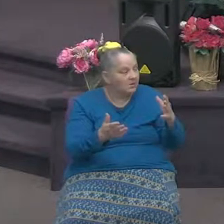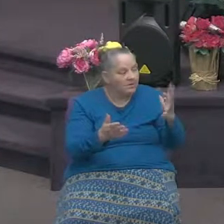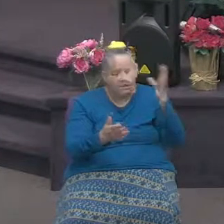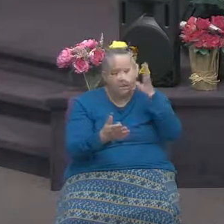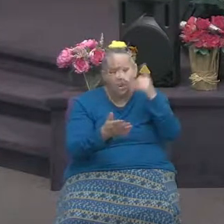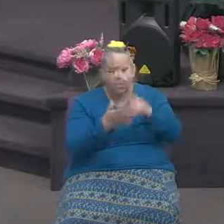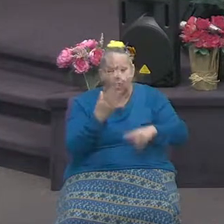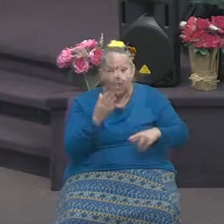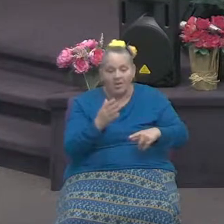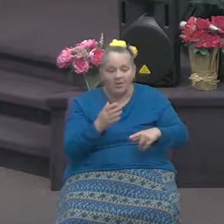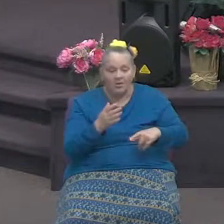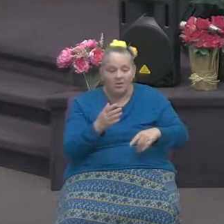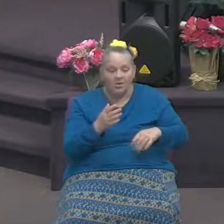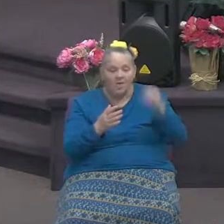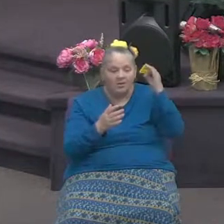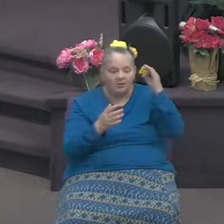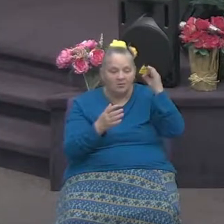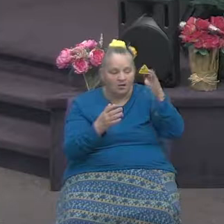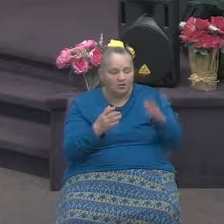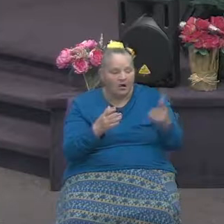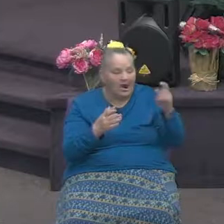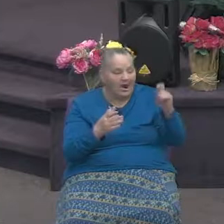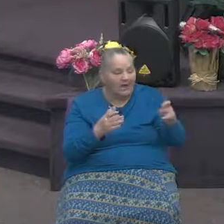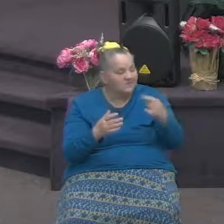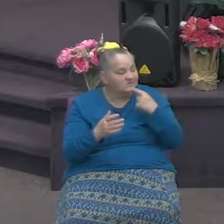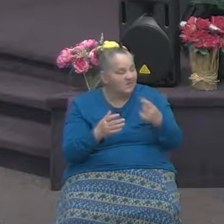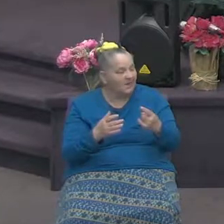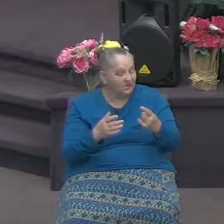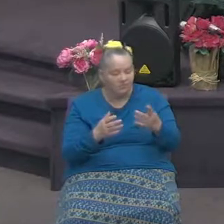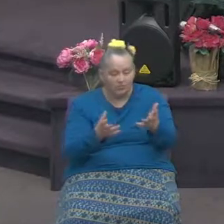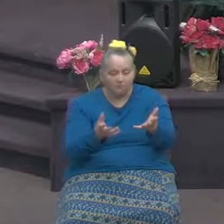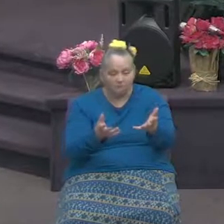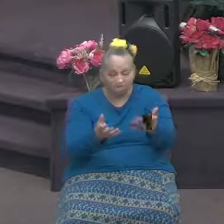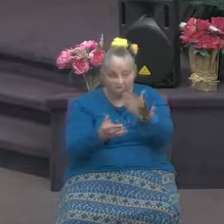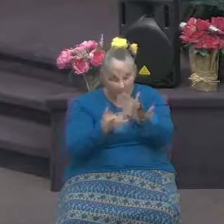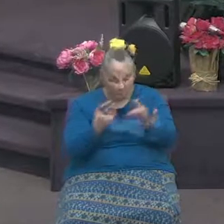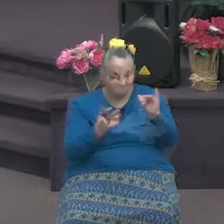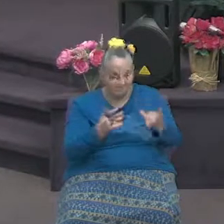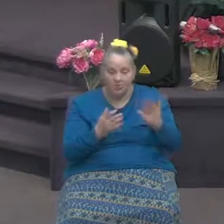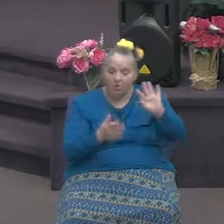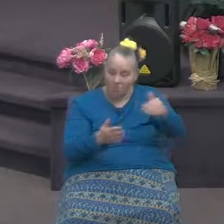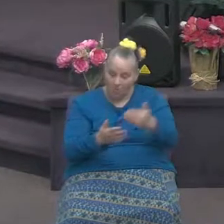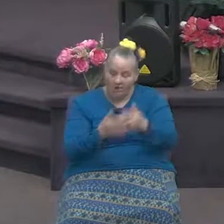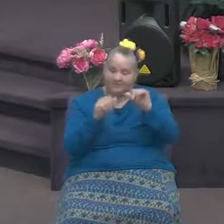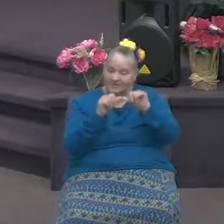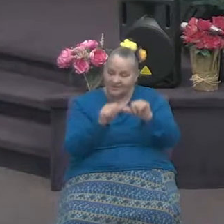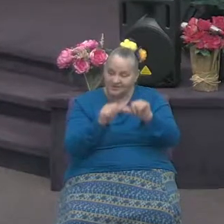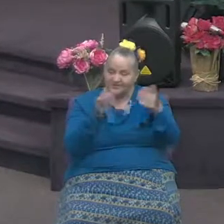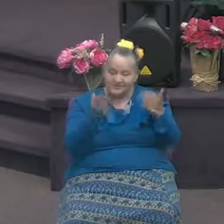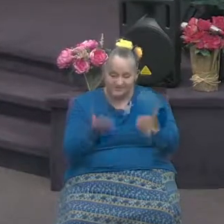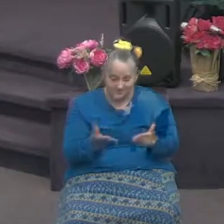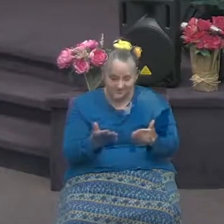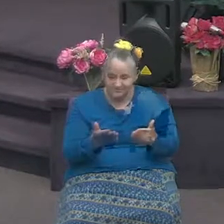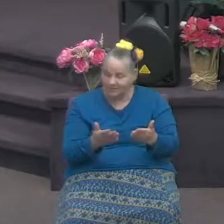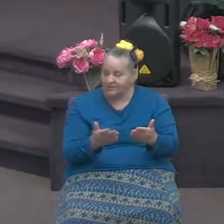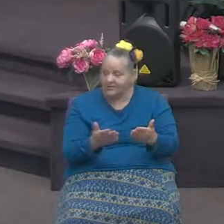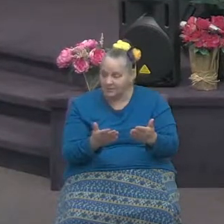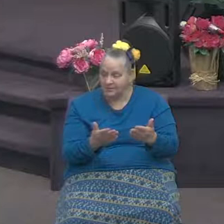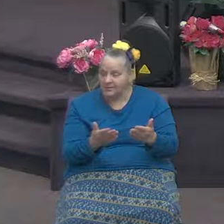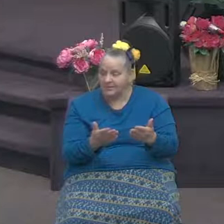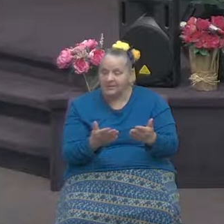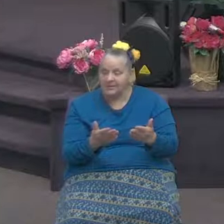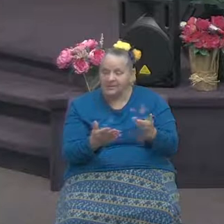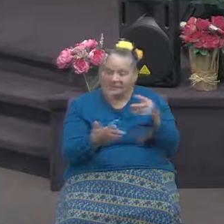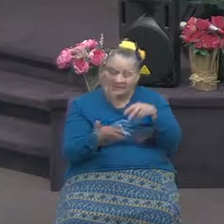has to say, what the Spirit of the Lord has to say through Brother Chris, if you'd like to be a part of that, you are welcome to stay in the sanctuary. If